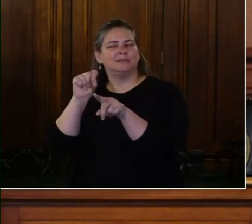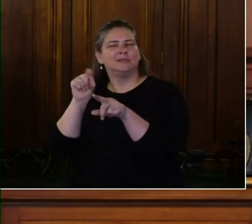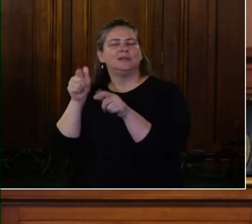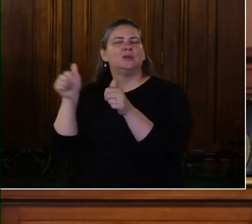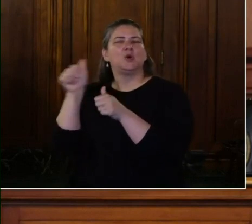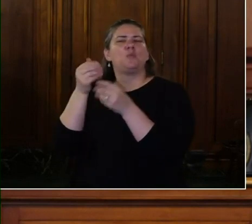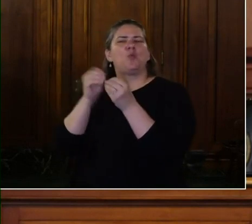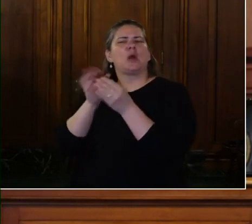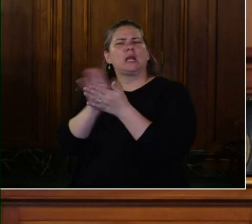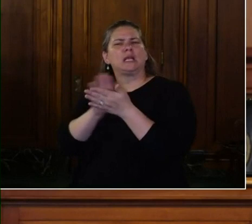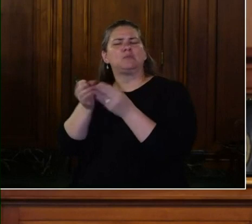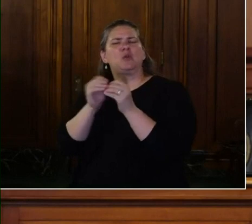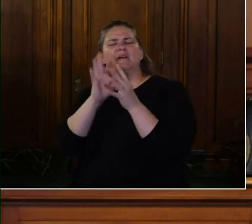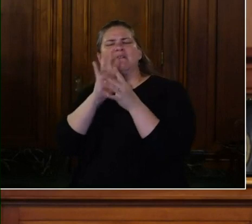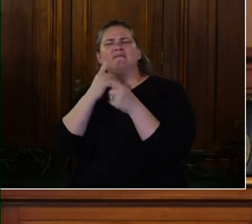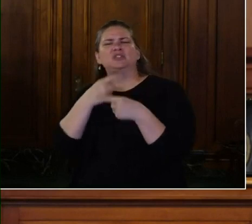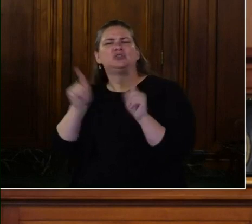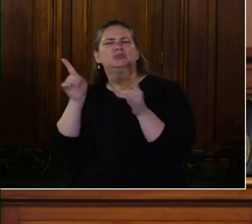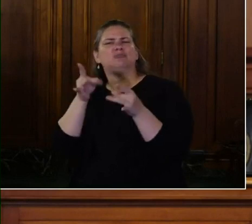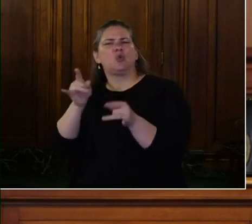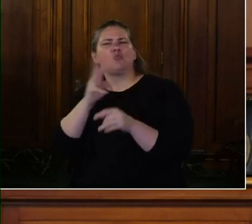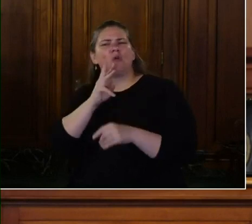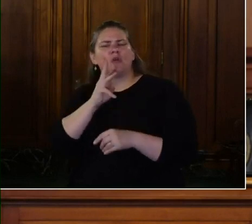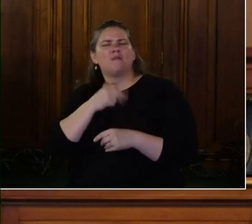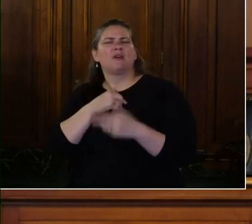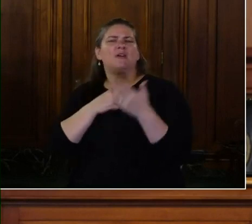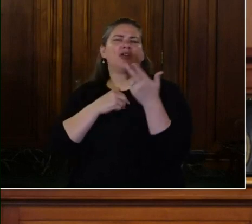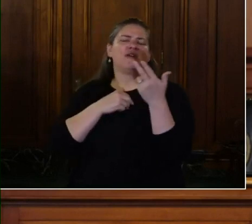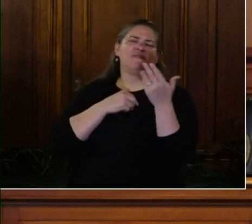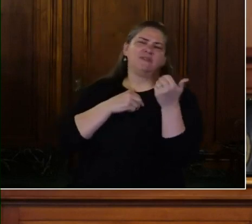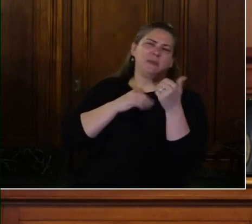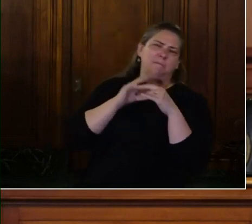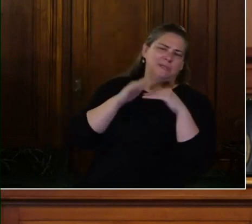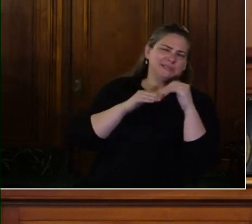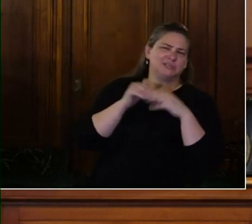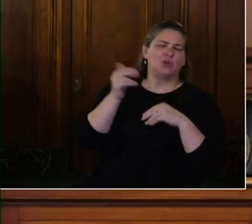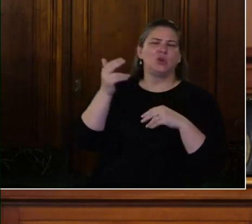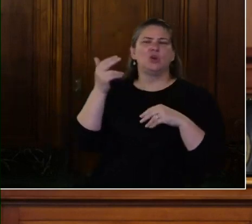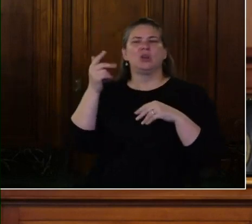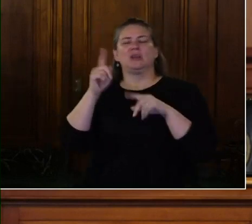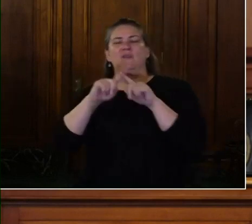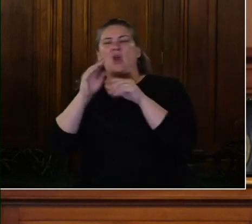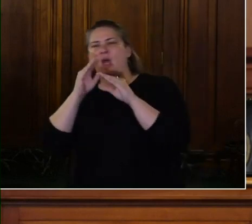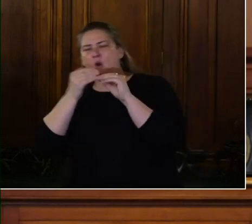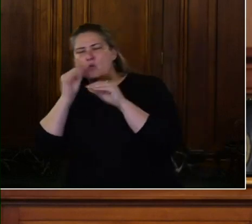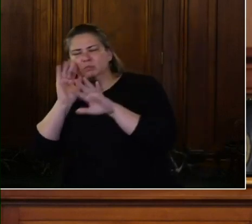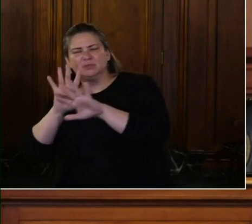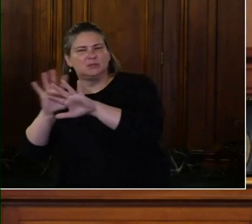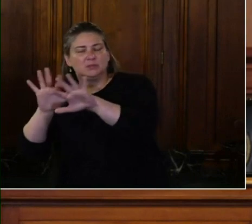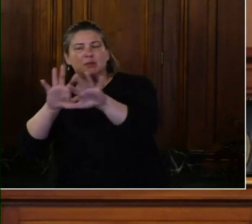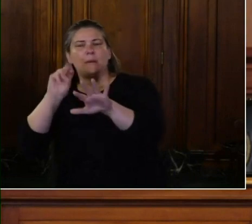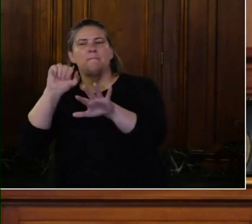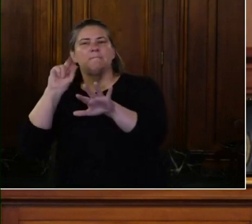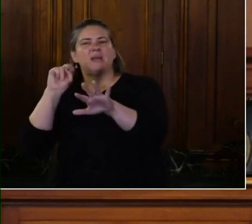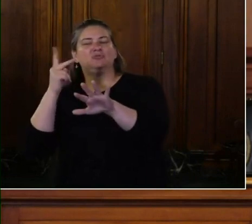more efficient water to 215 businesses and 3,600 households. And then in Manchester, there's a